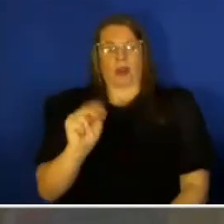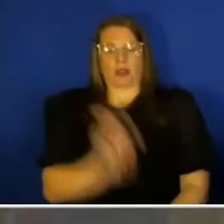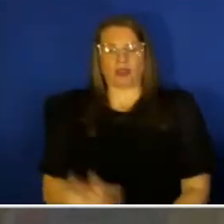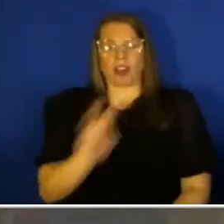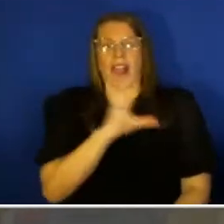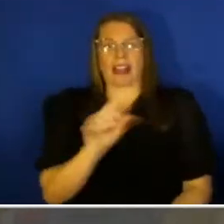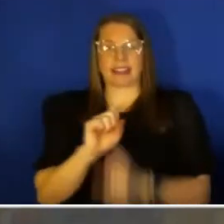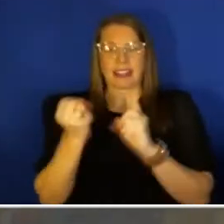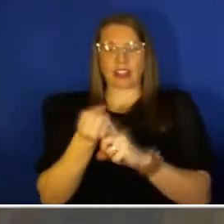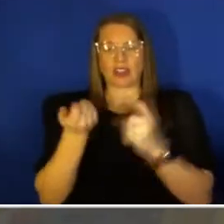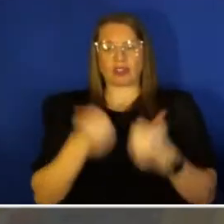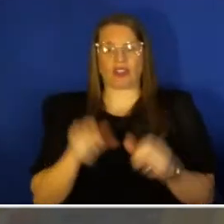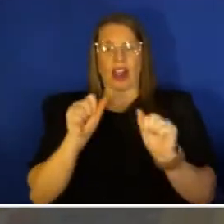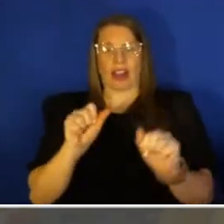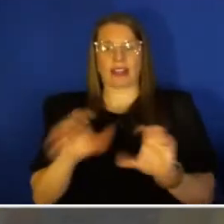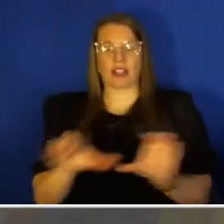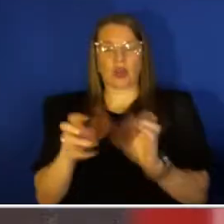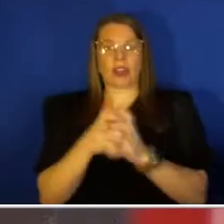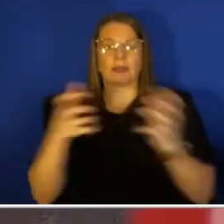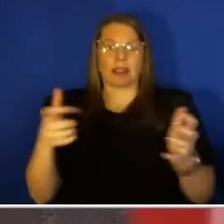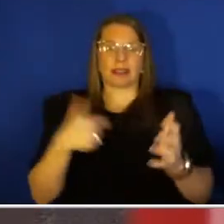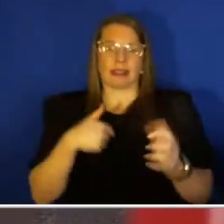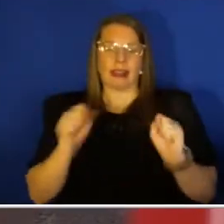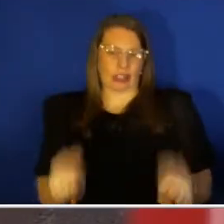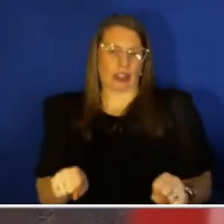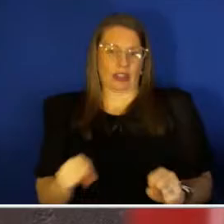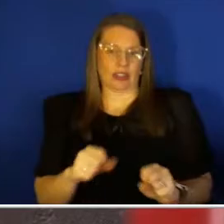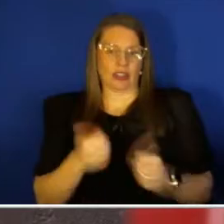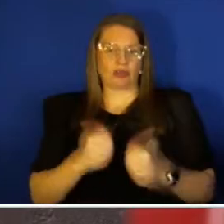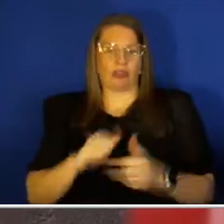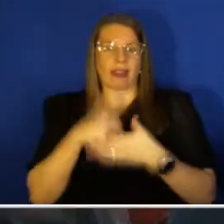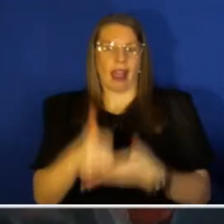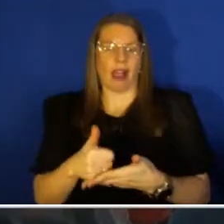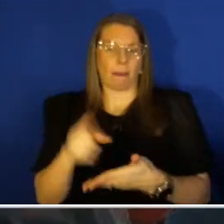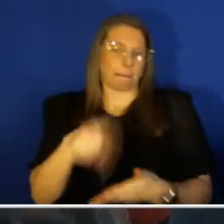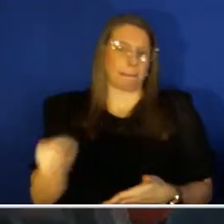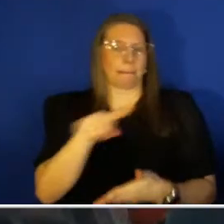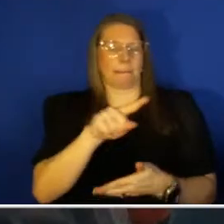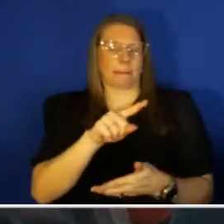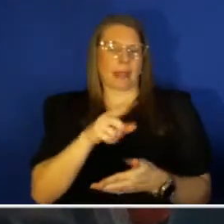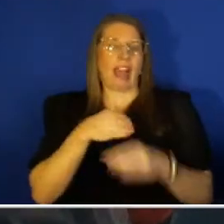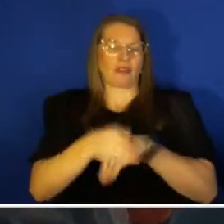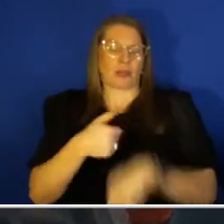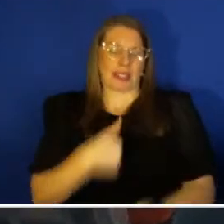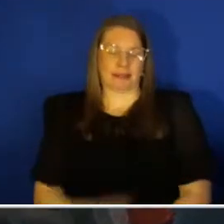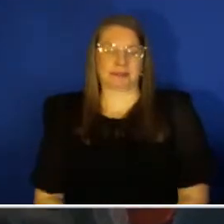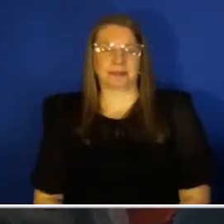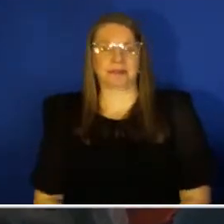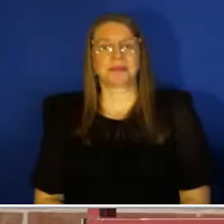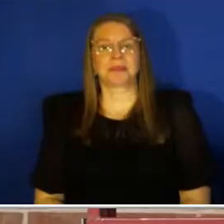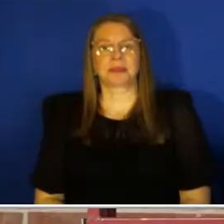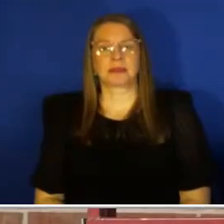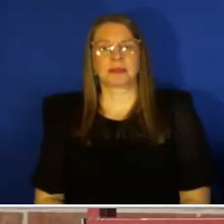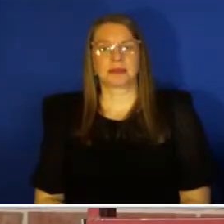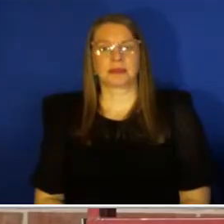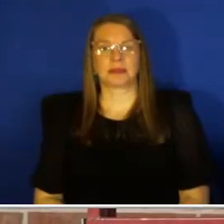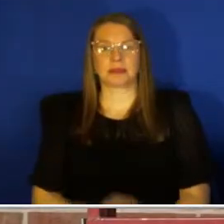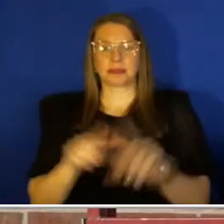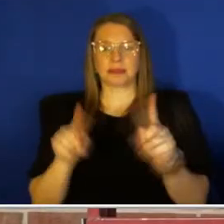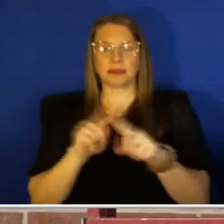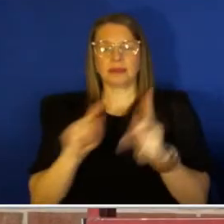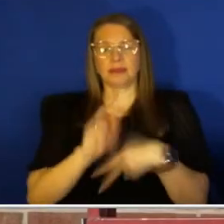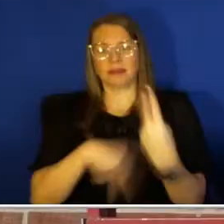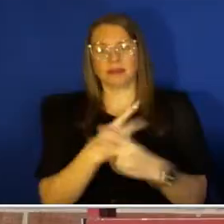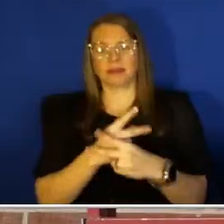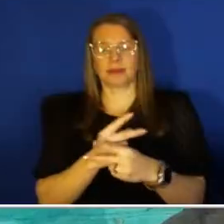to try to do as much as I could to try to help those that are going to come in behind me. It's a different kind of message of